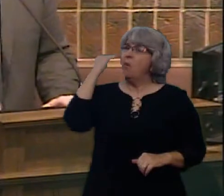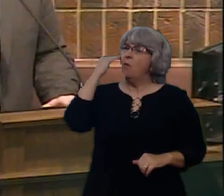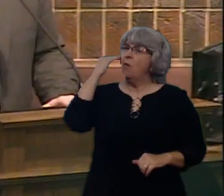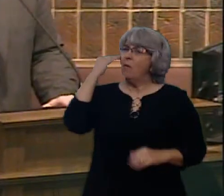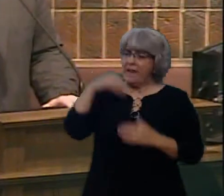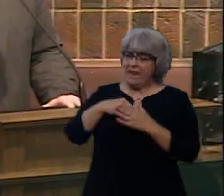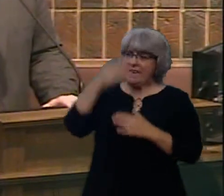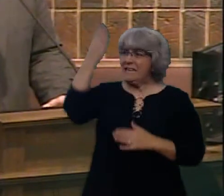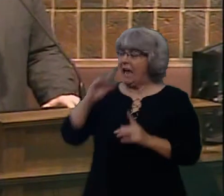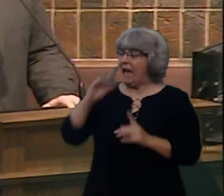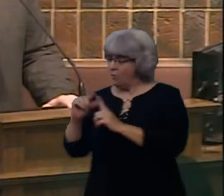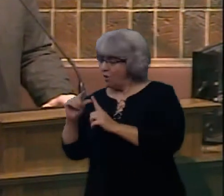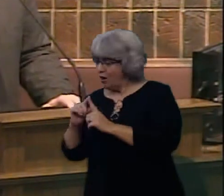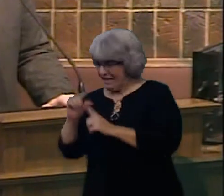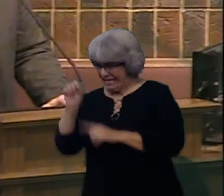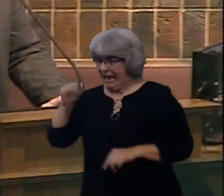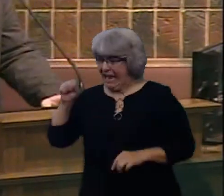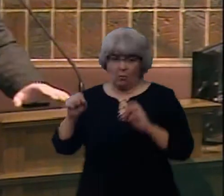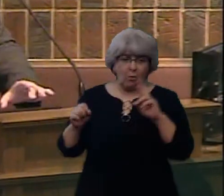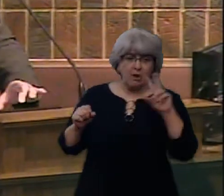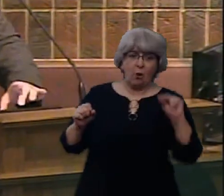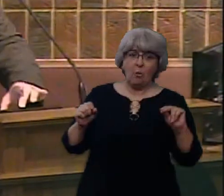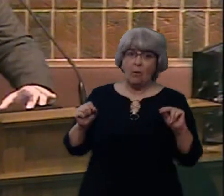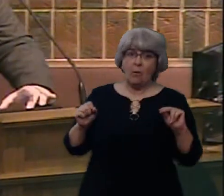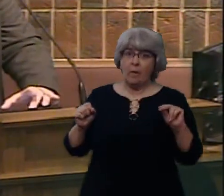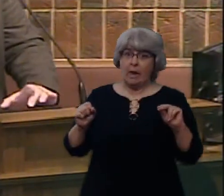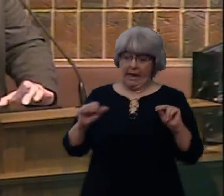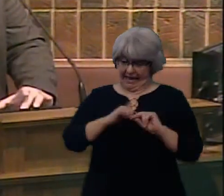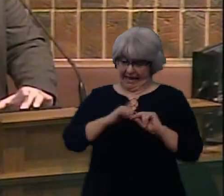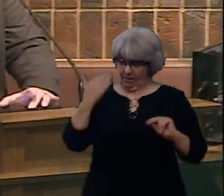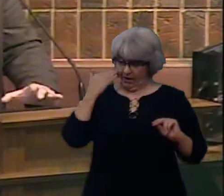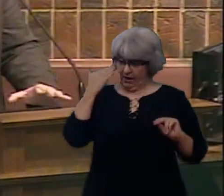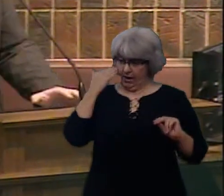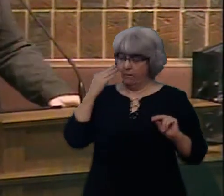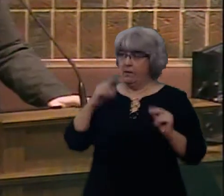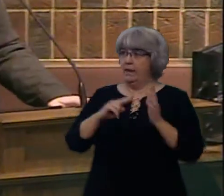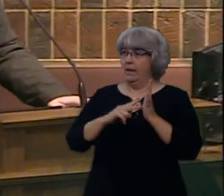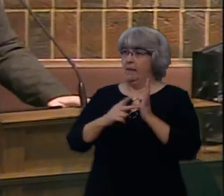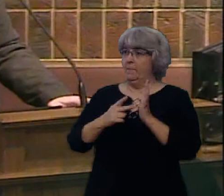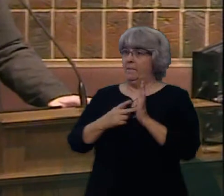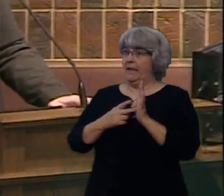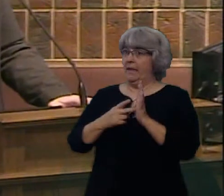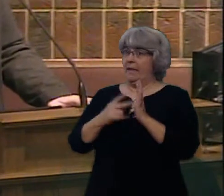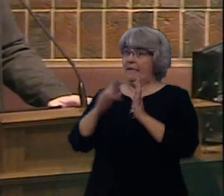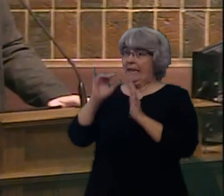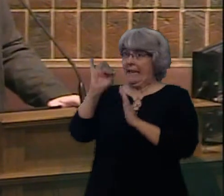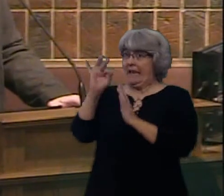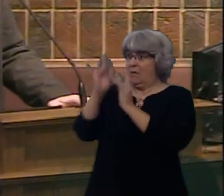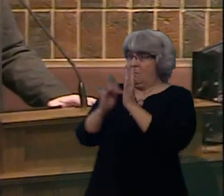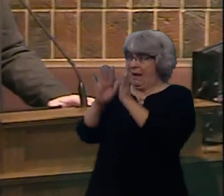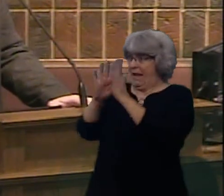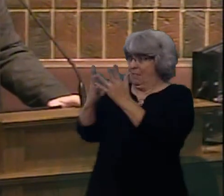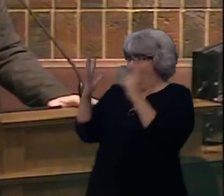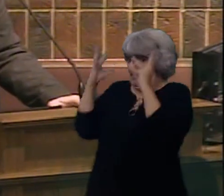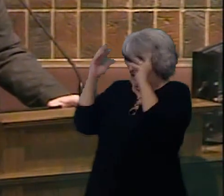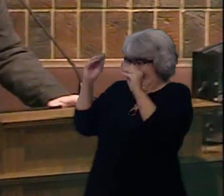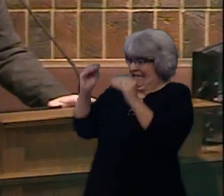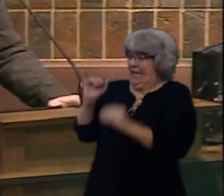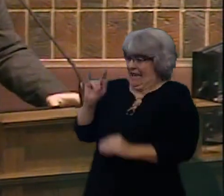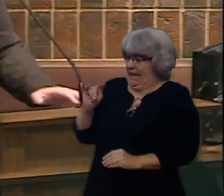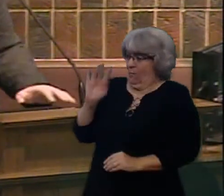not? Very simply put, how do I know? Because if the Bible teaches something, it teaches it somewhere.